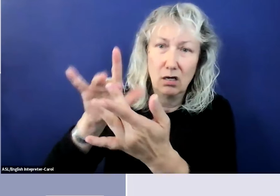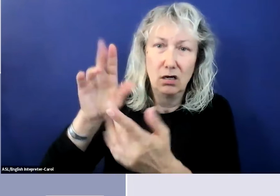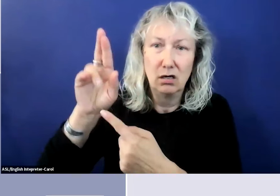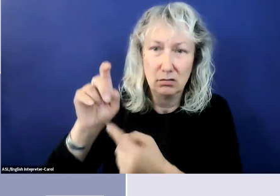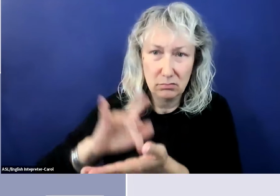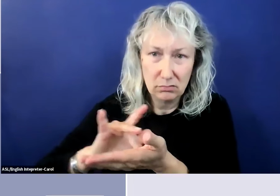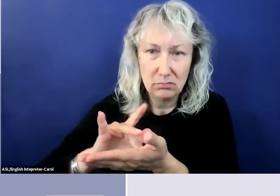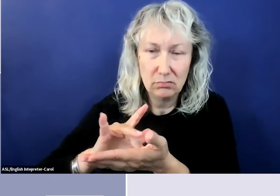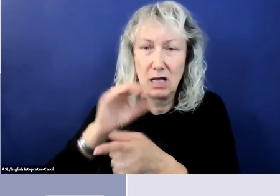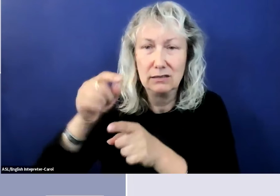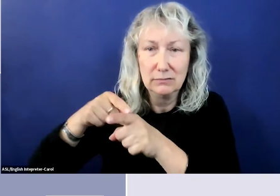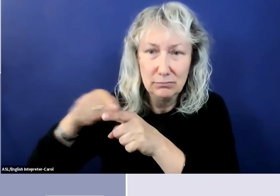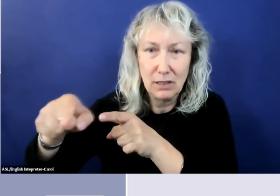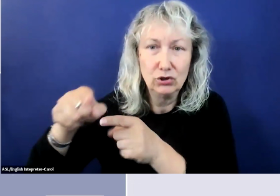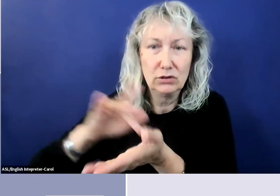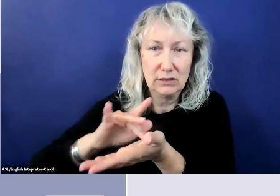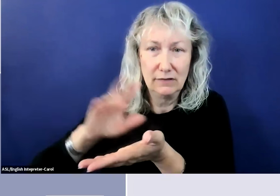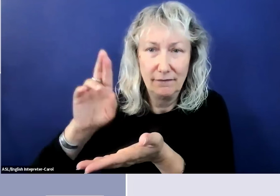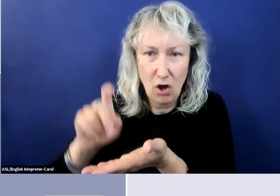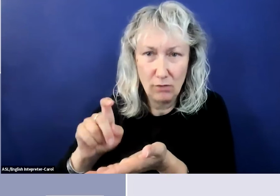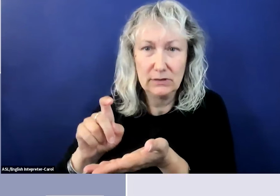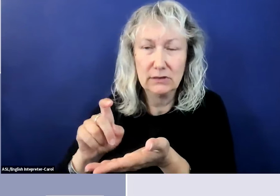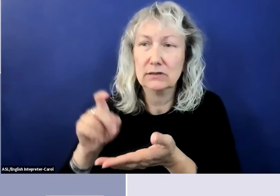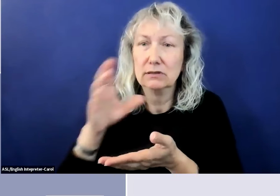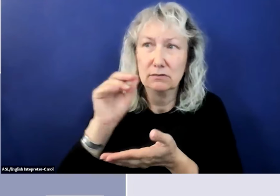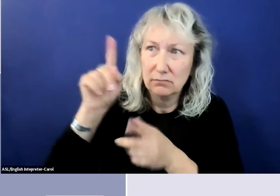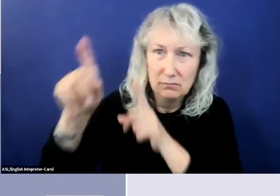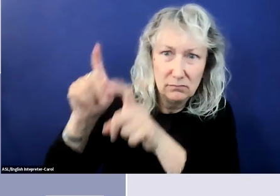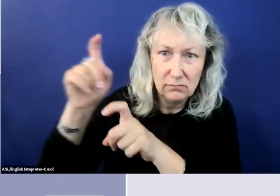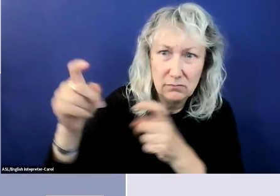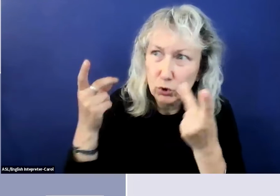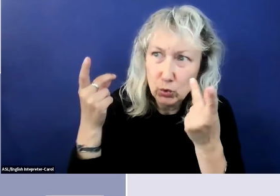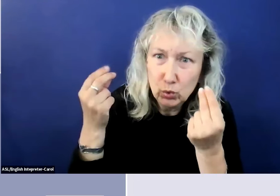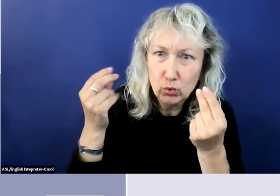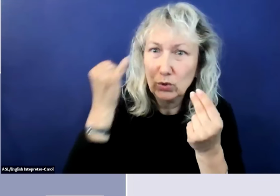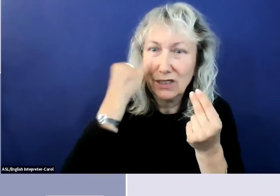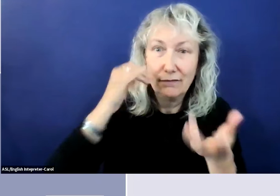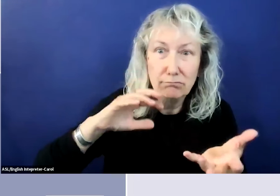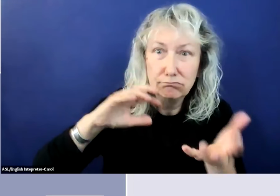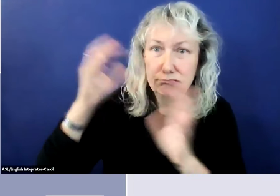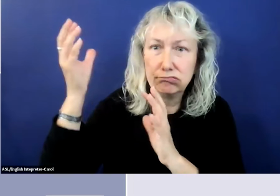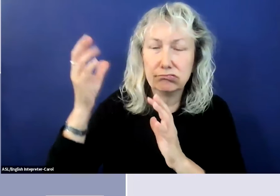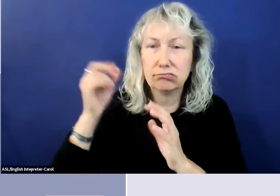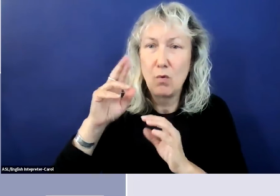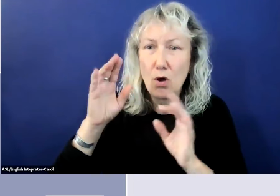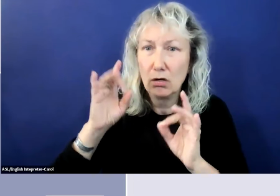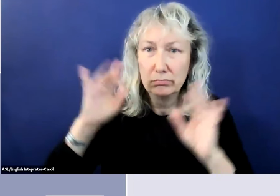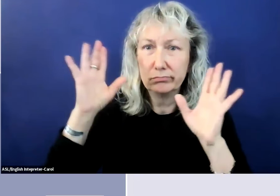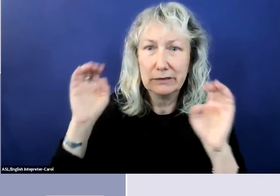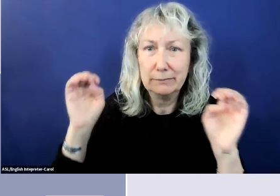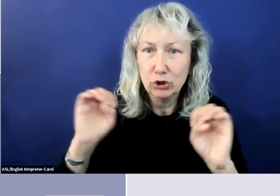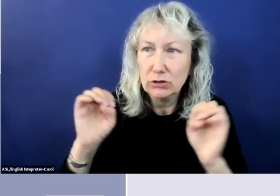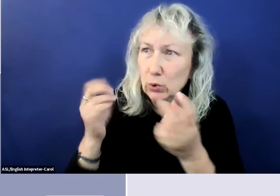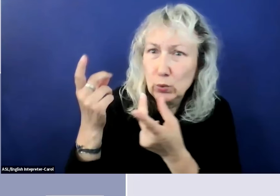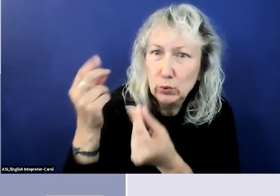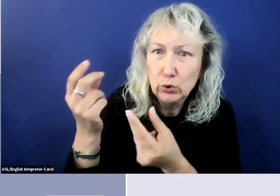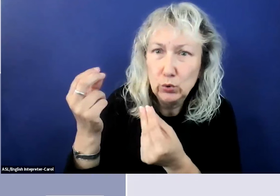your specialty pharmacies, and then ask how they have handled emergency and disaster medication deliveries